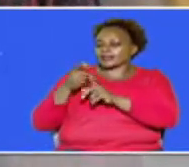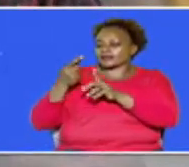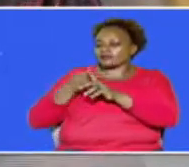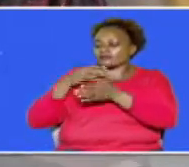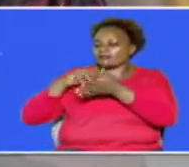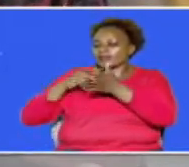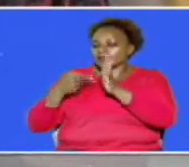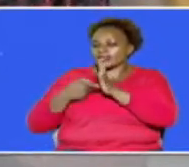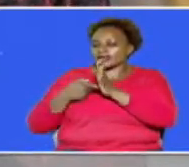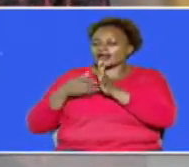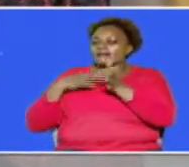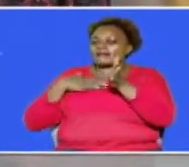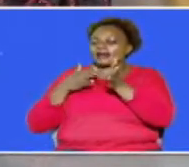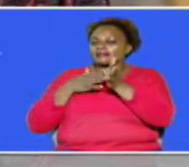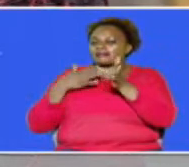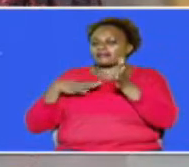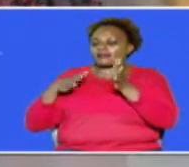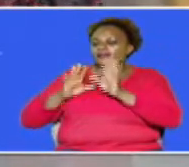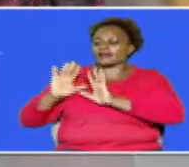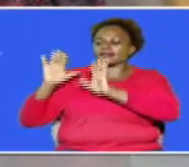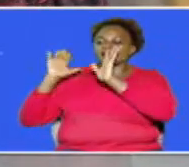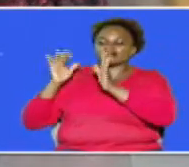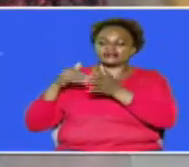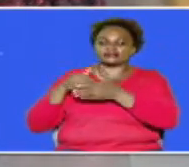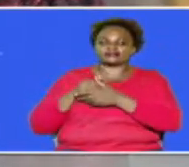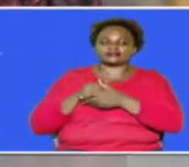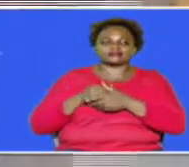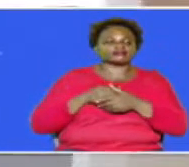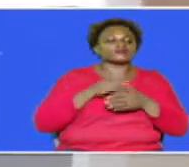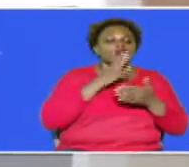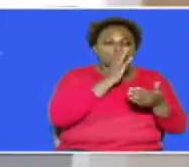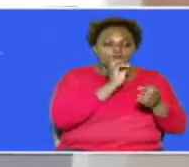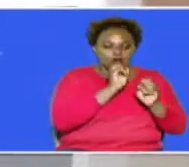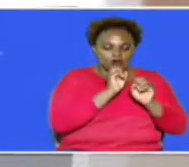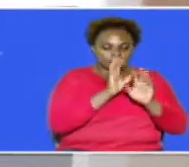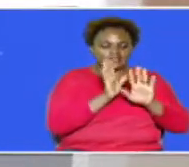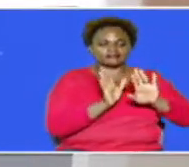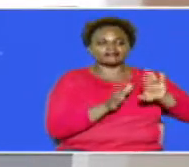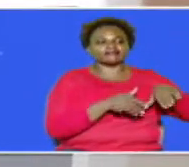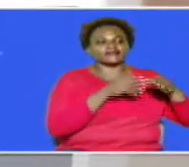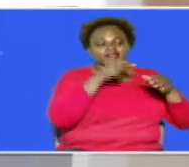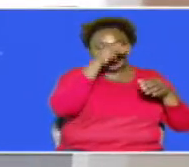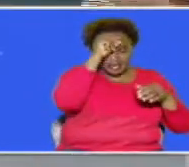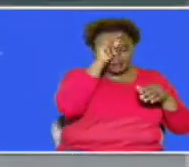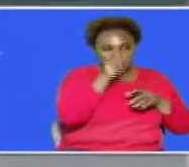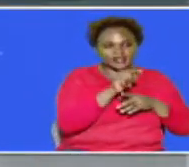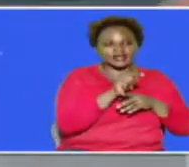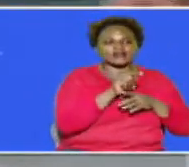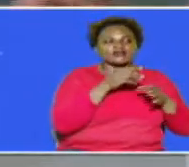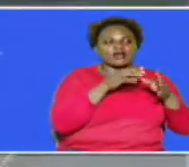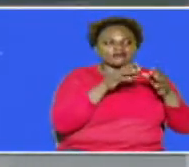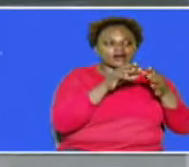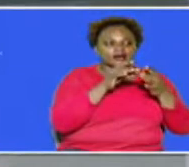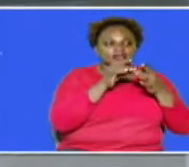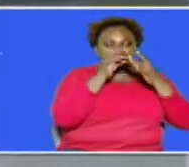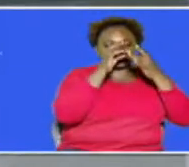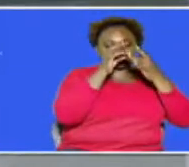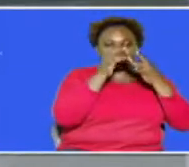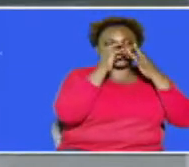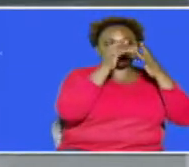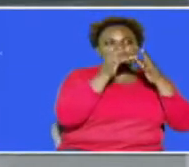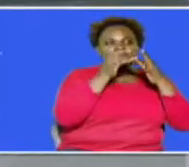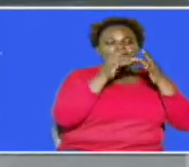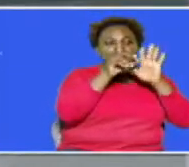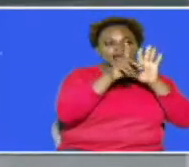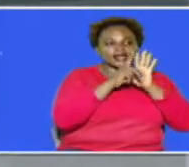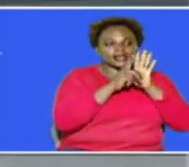That means that my aspirants okay. will be left out. Governor, do you have a separate legal